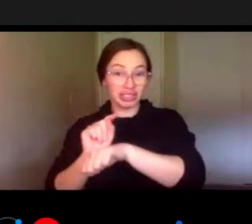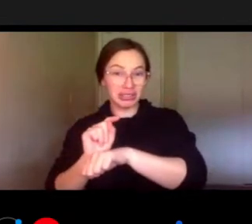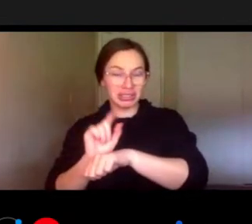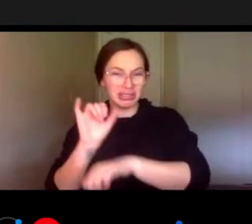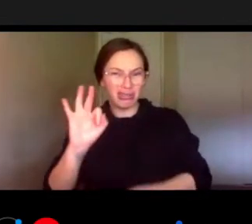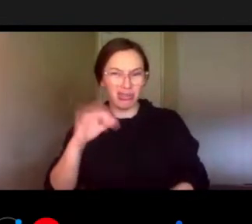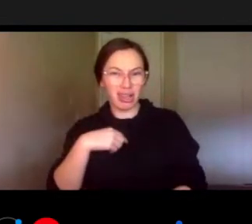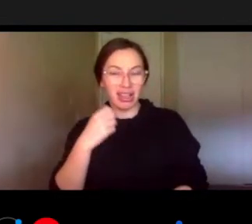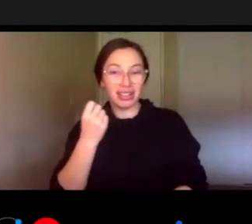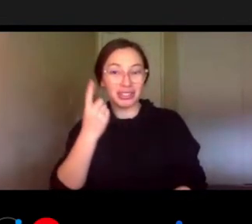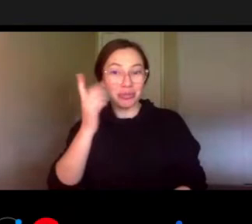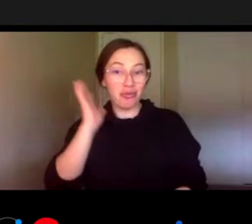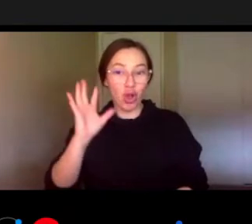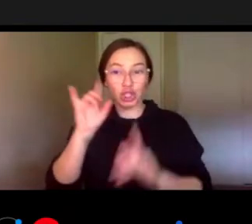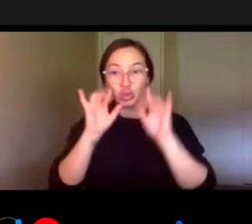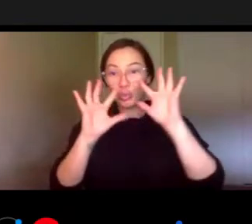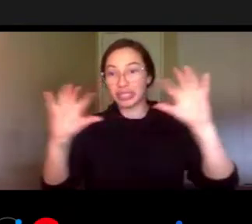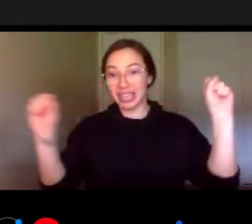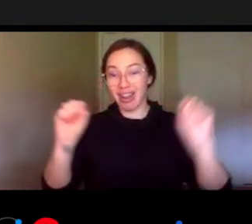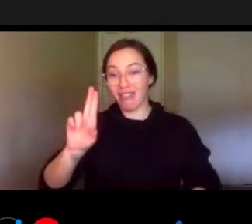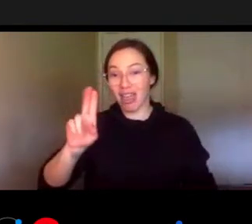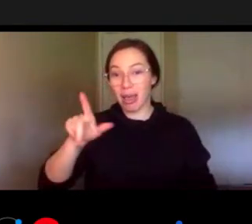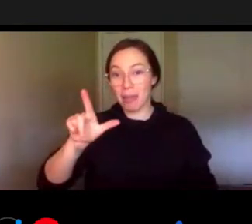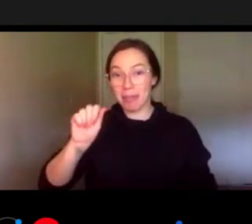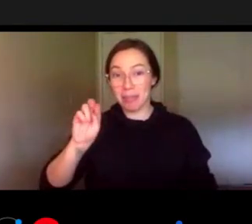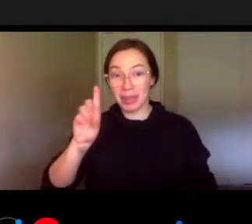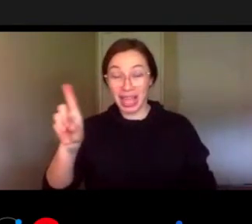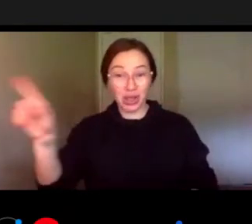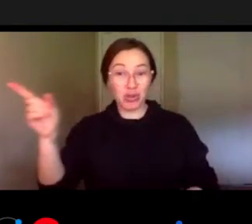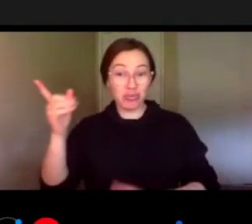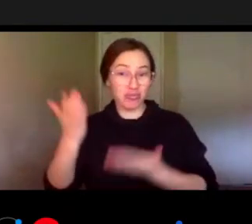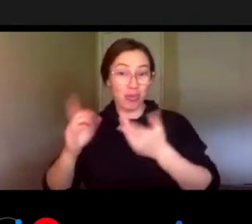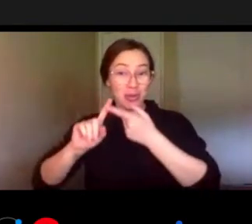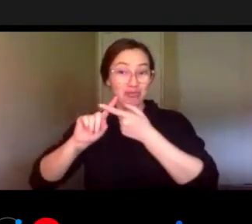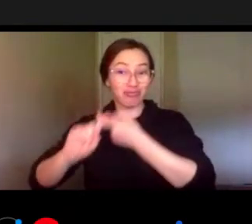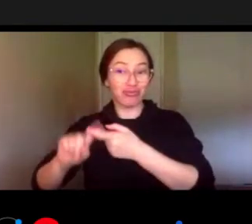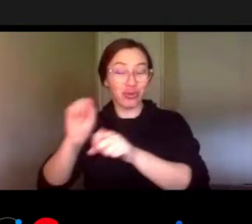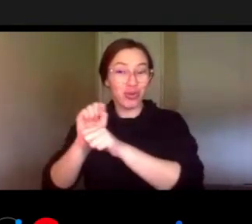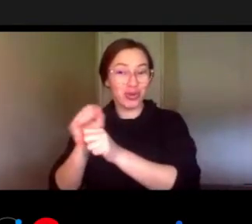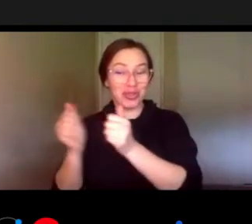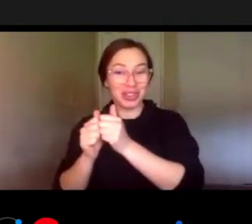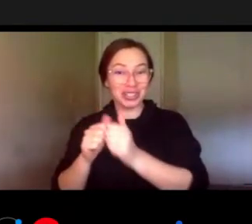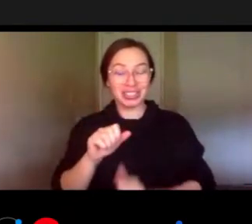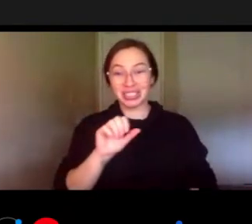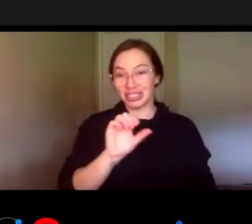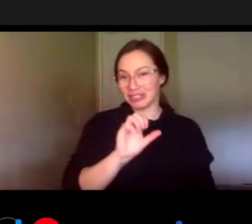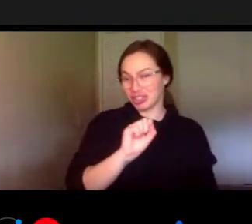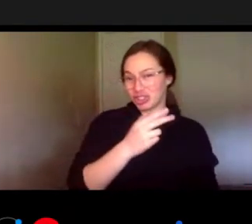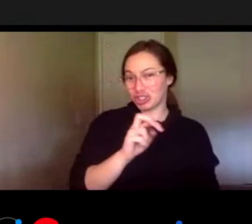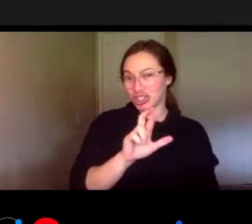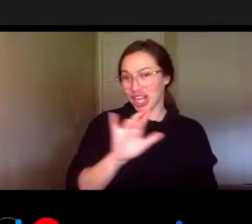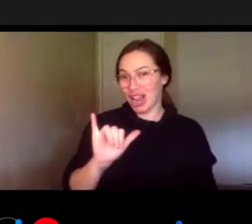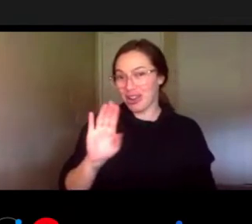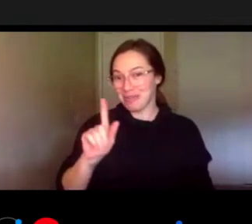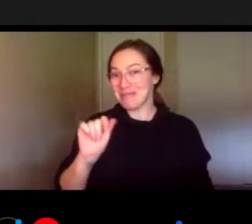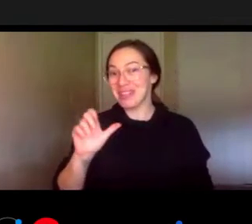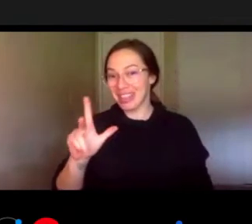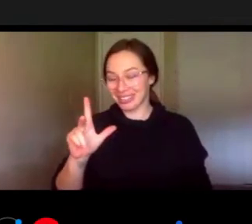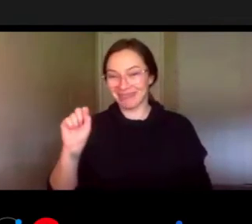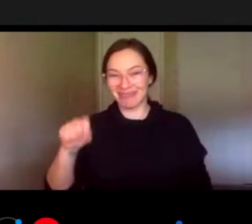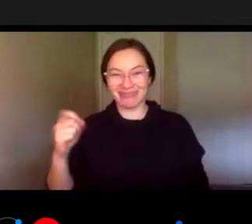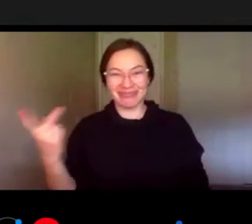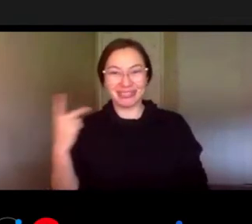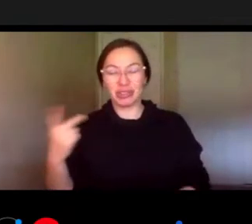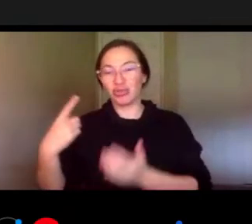the former superintendent of Upland. You probably worked with a friend of mine, Sherry Black. Yes, Sherry and I